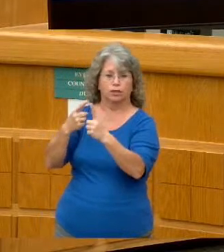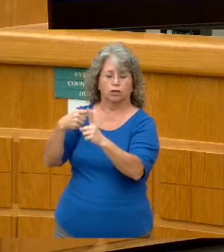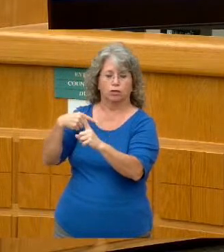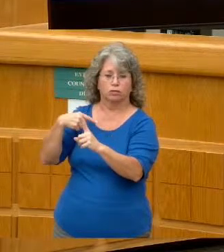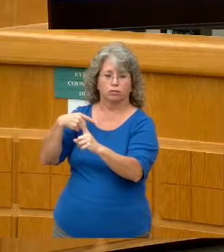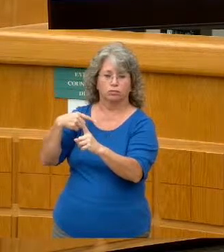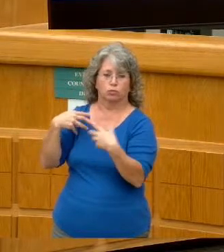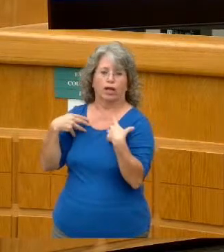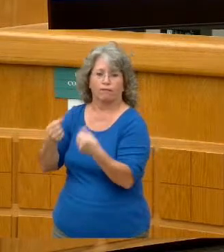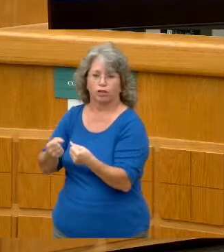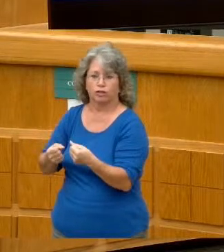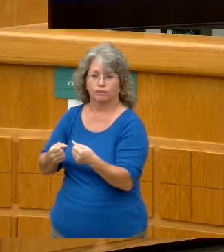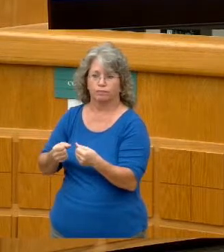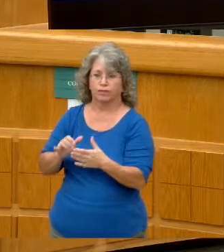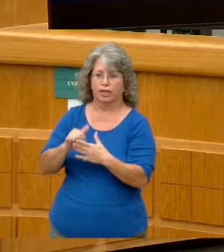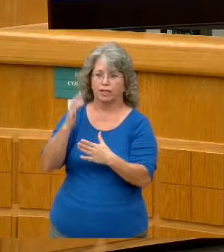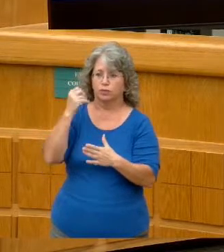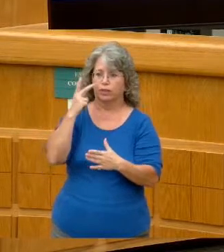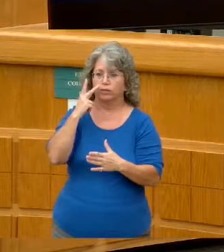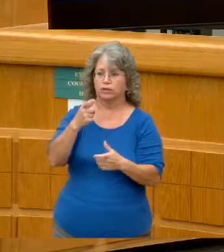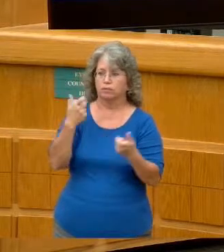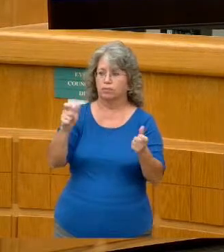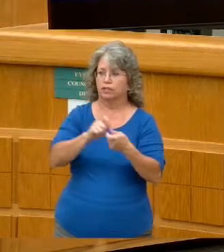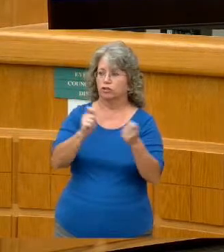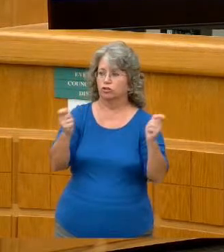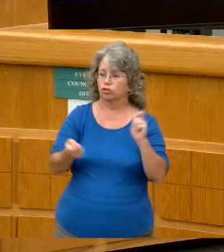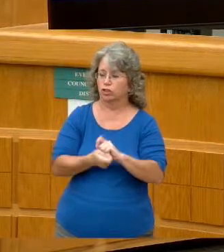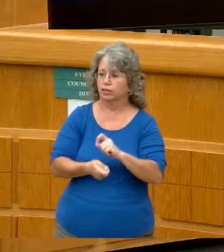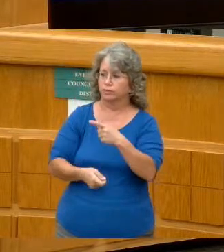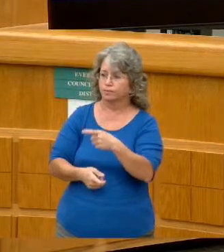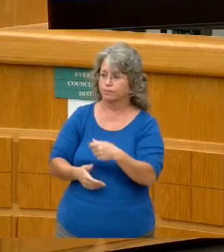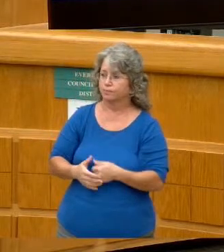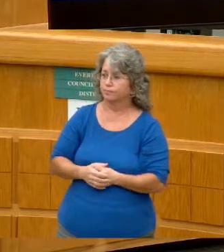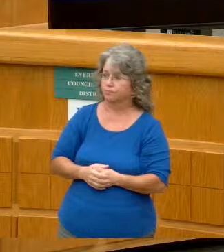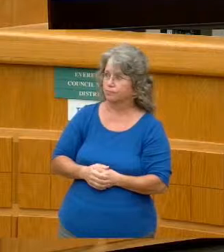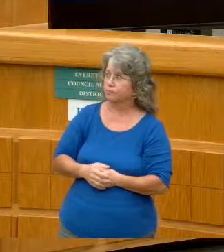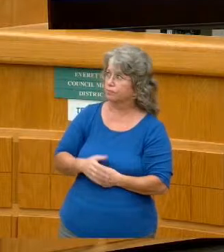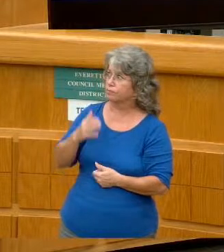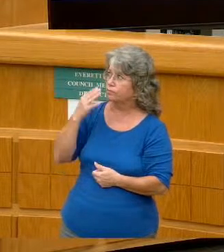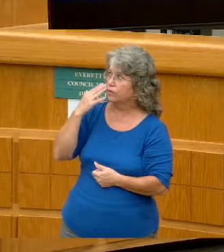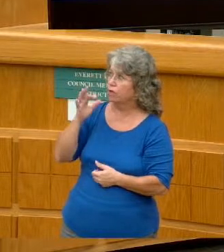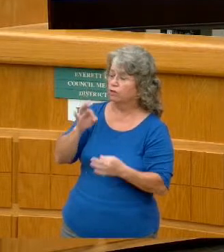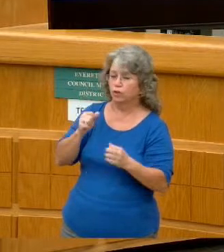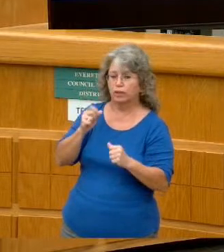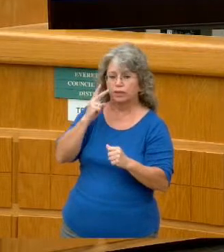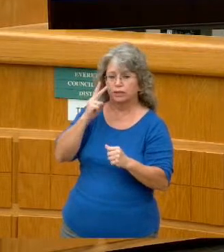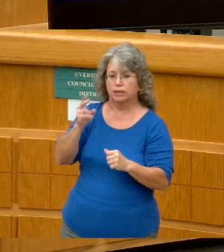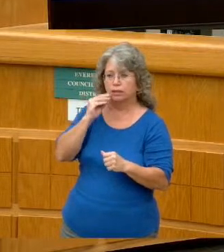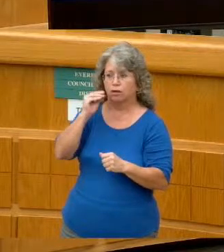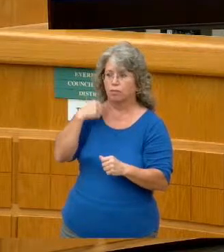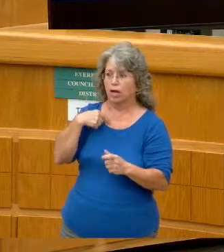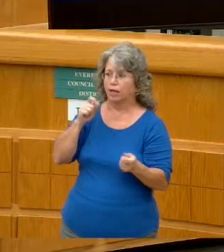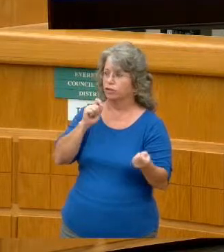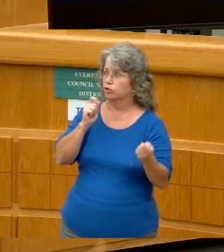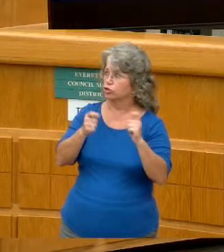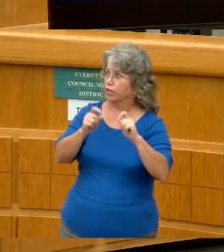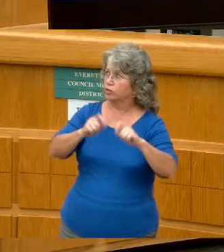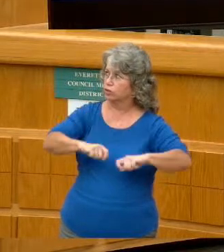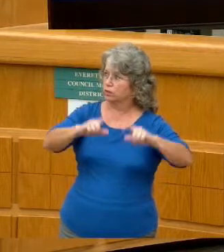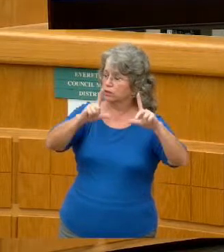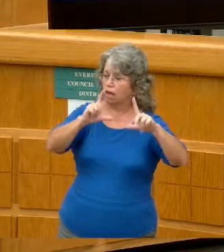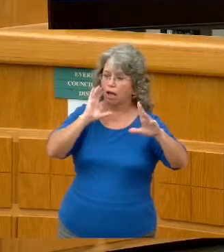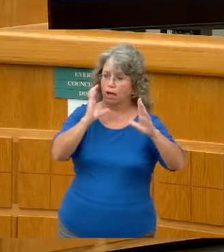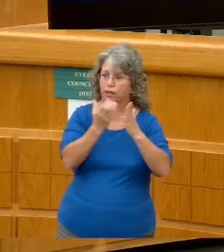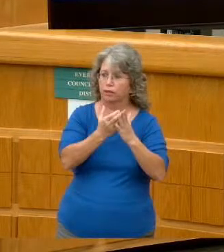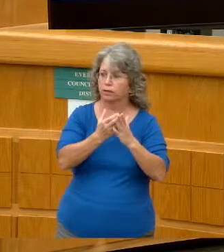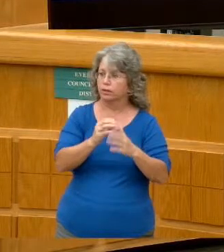in recovered and you saw a decrease in active cases. Yeah, and I don't know if you can see this at home, but I changed the slide back